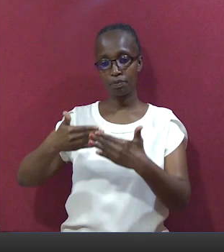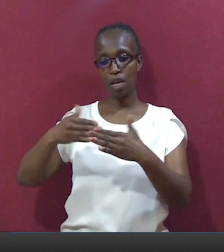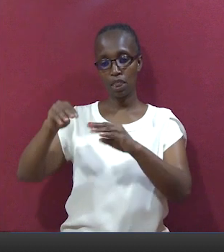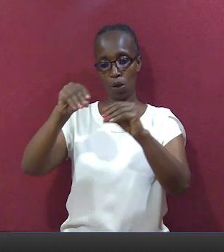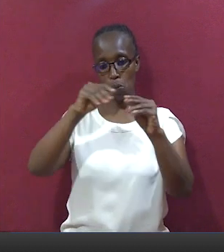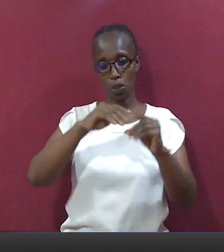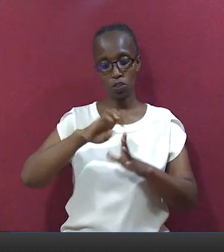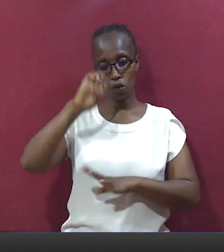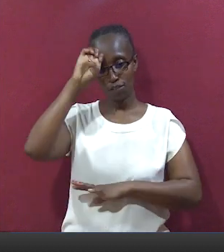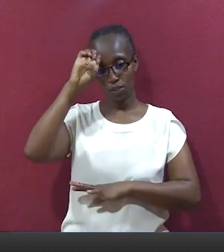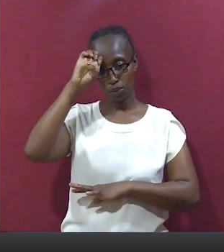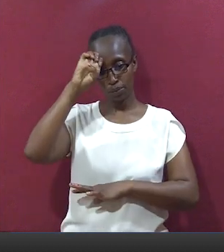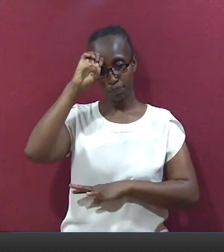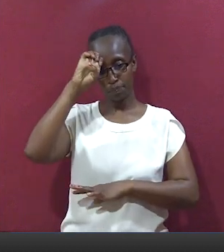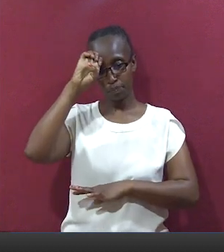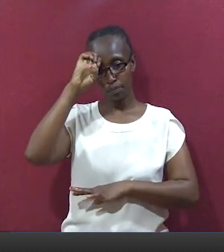of education.